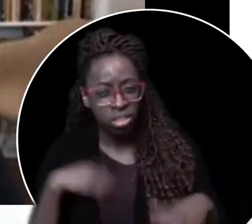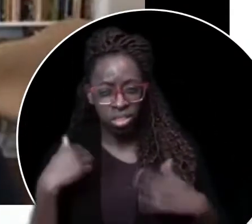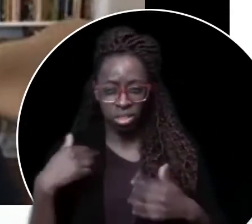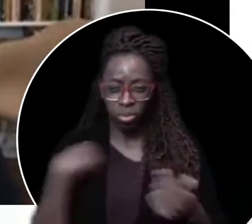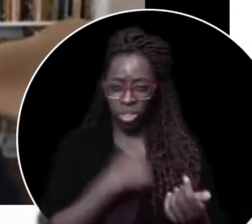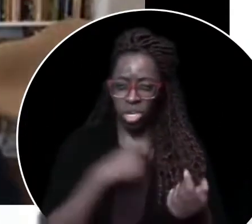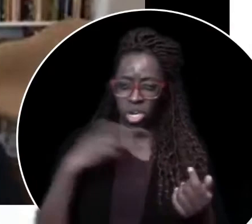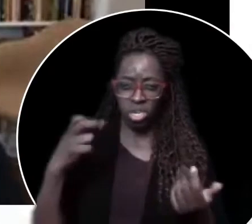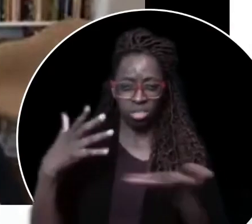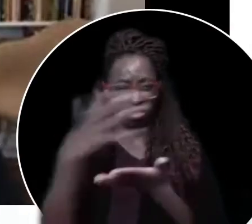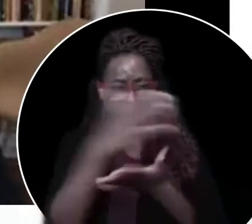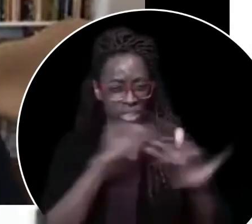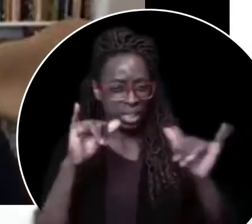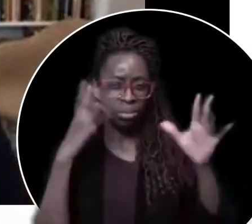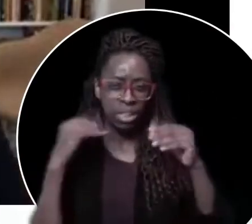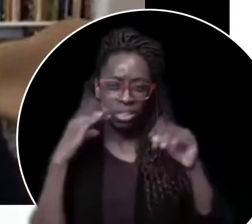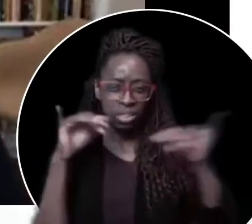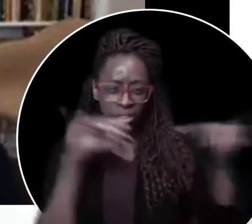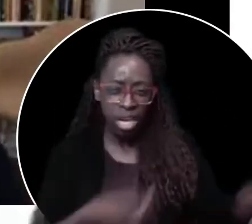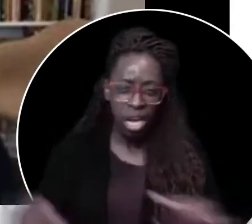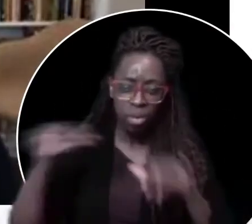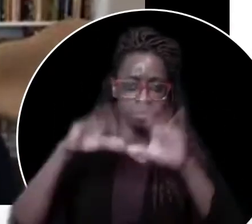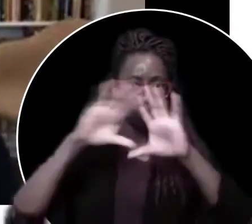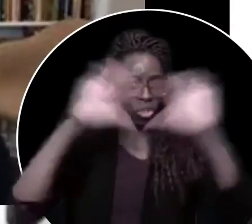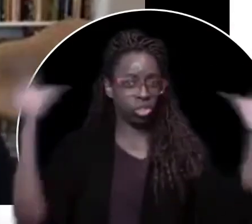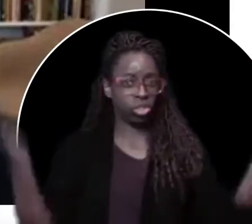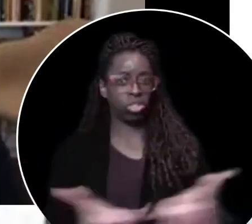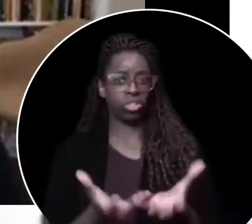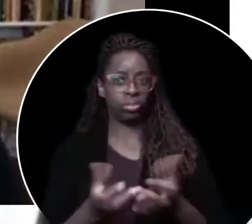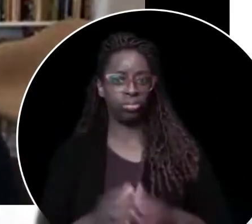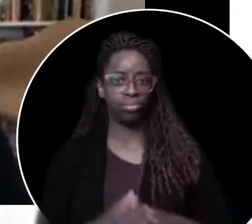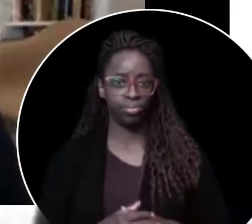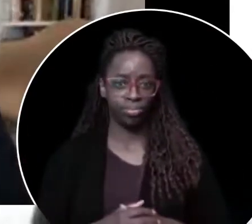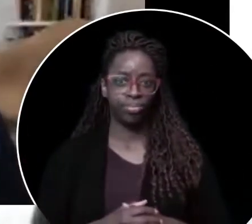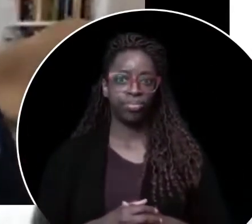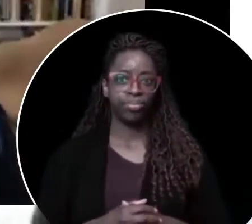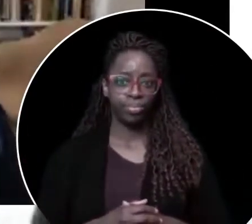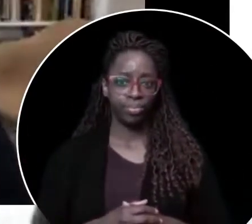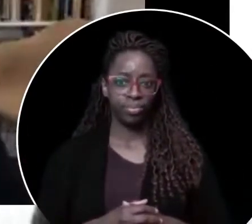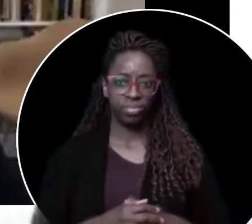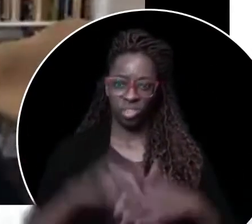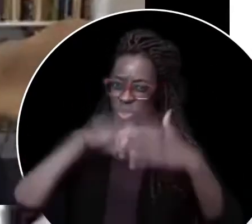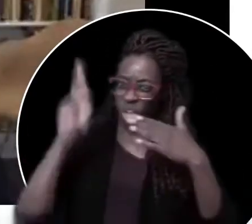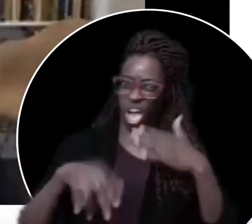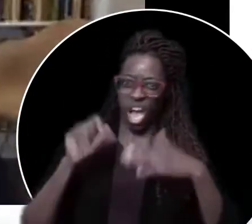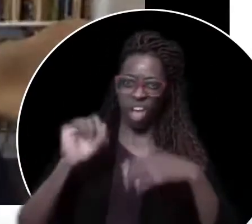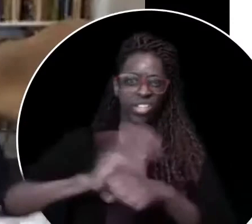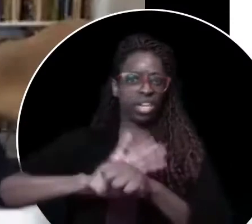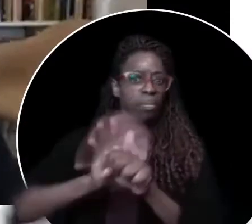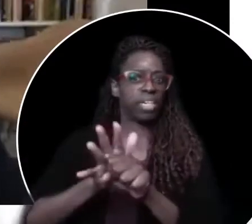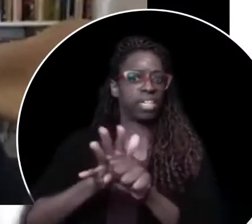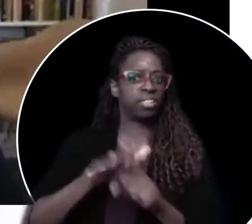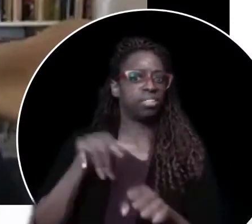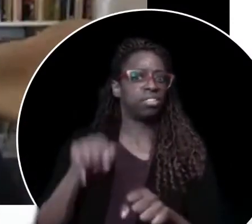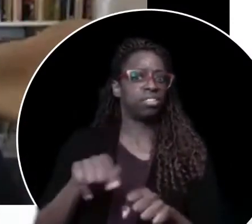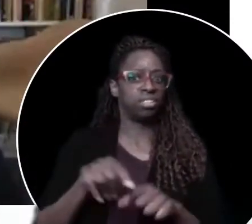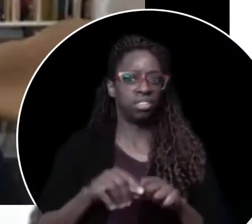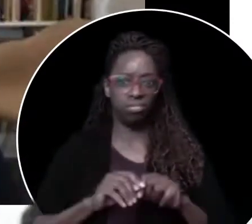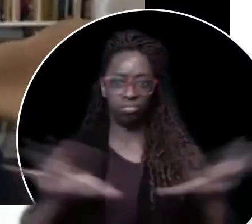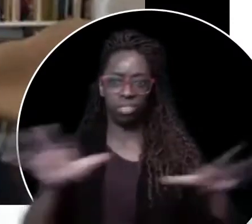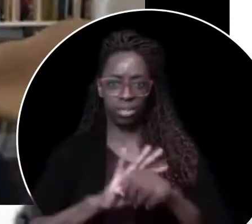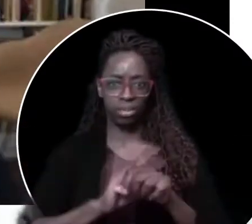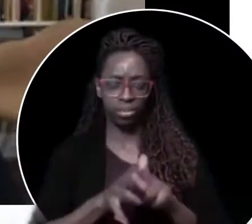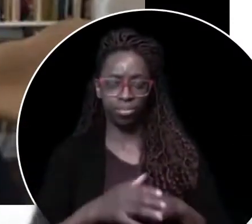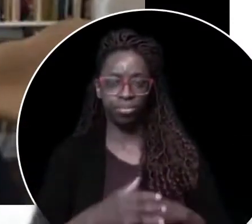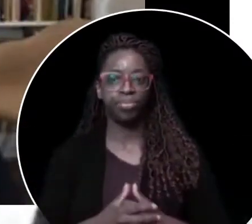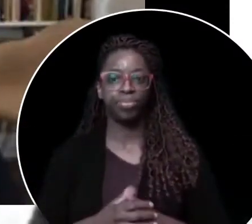result of the pandemic and the disparate impact on communities of color,